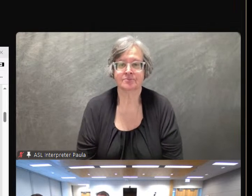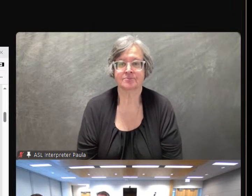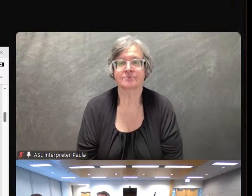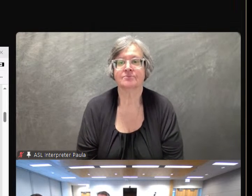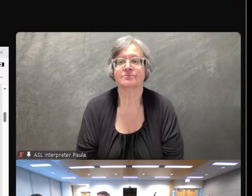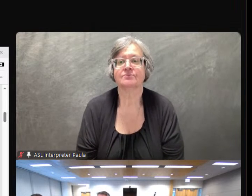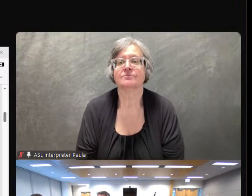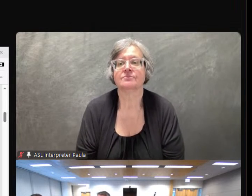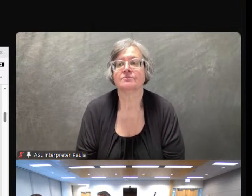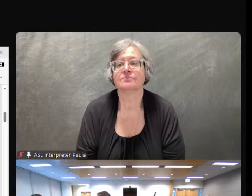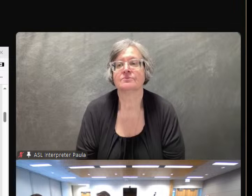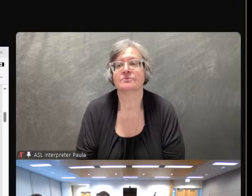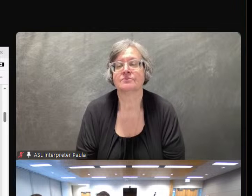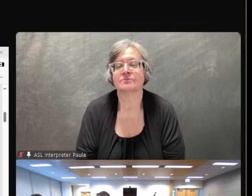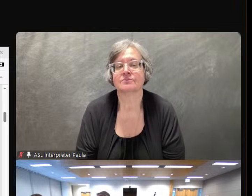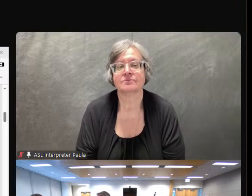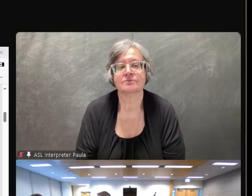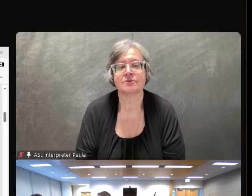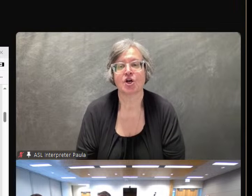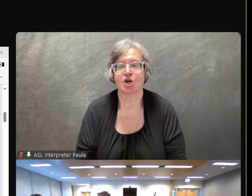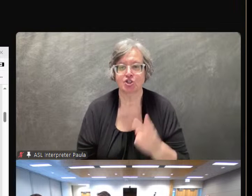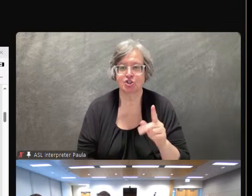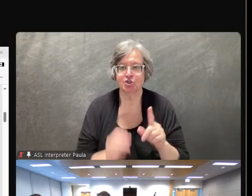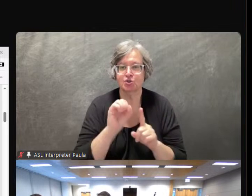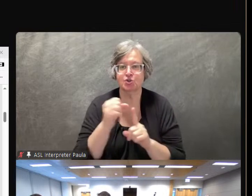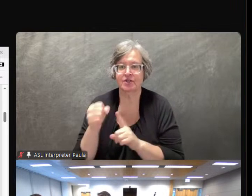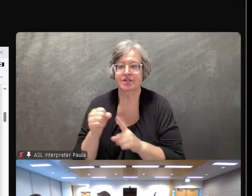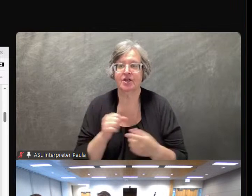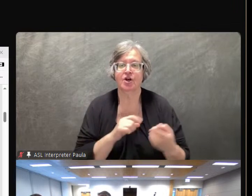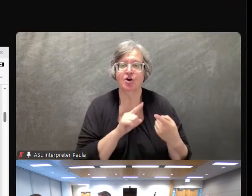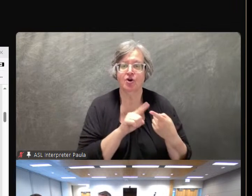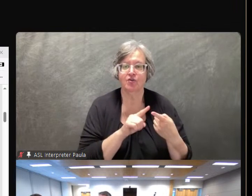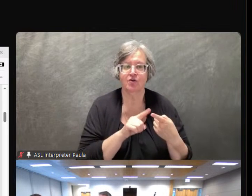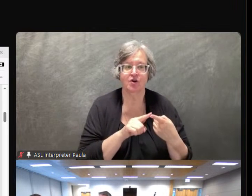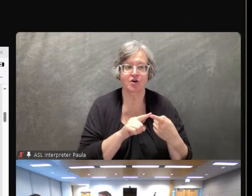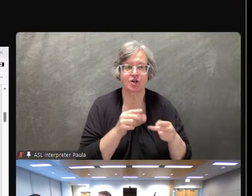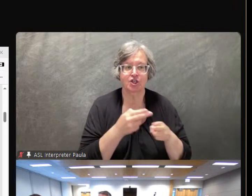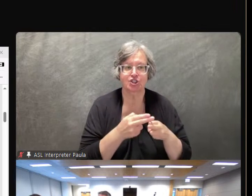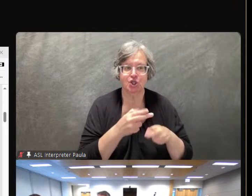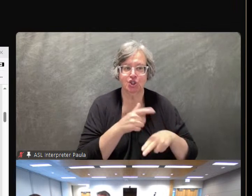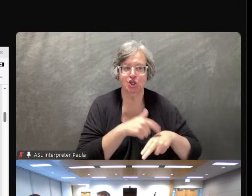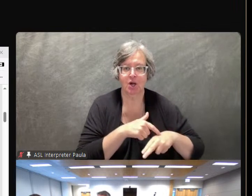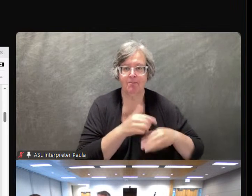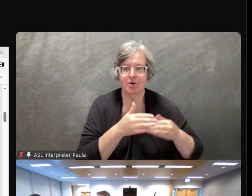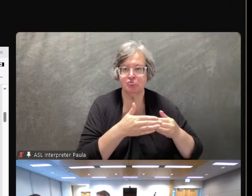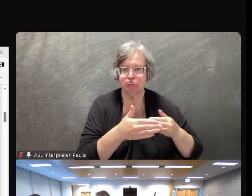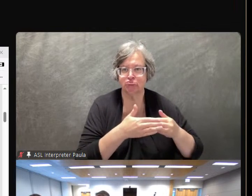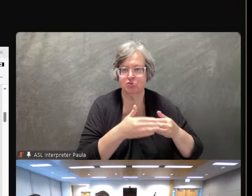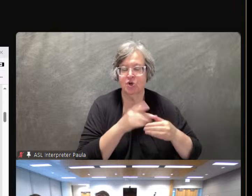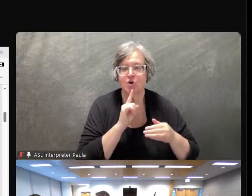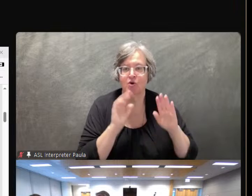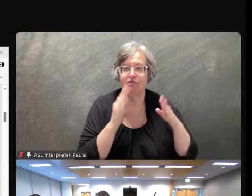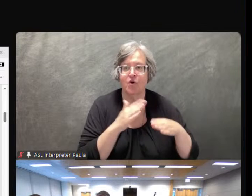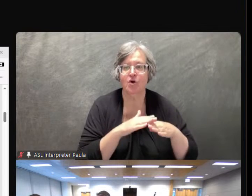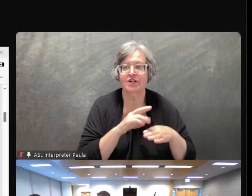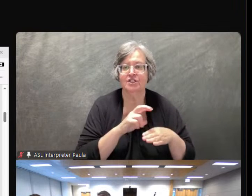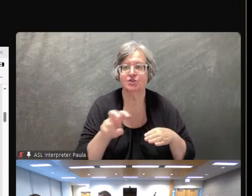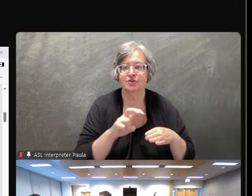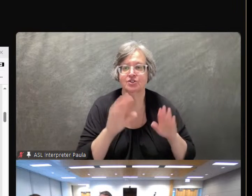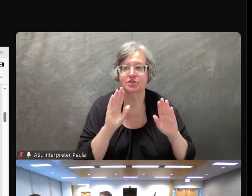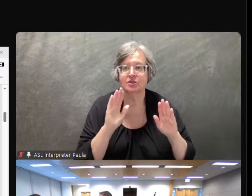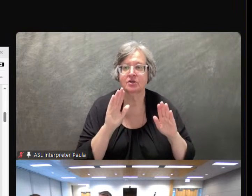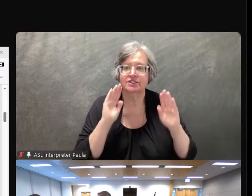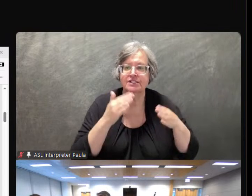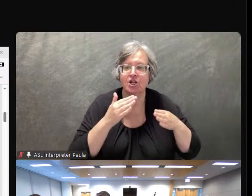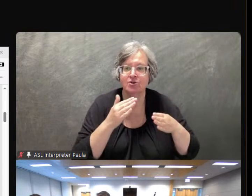but then we looked at two scenarios. The first one is short-term and really focused on transit-centric